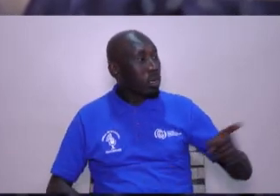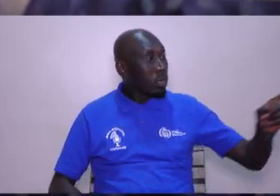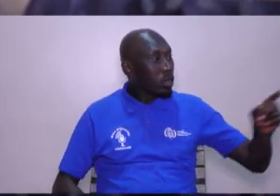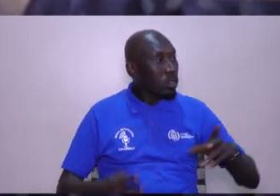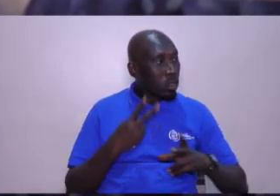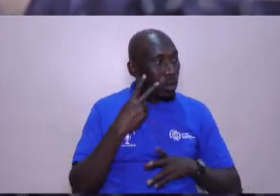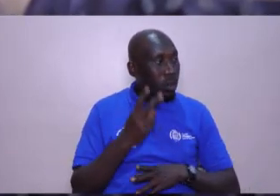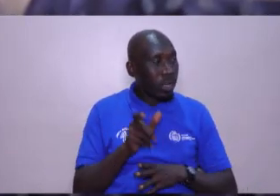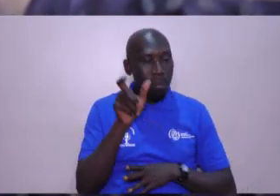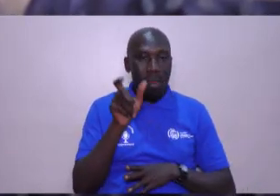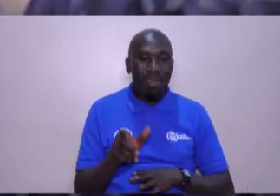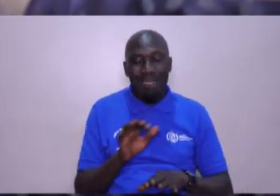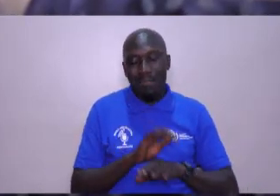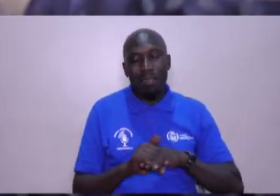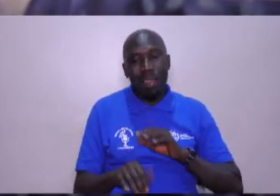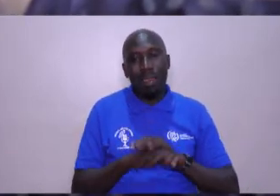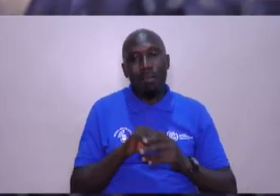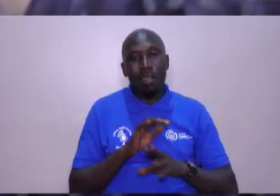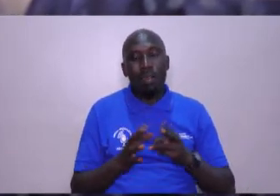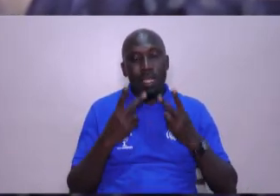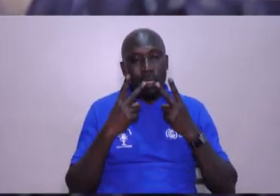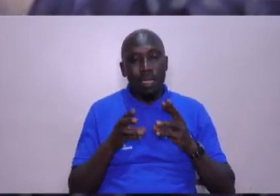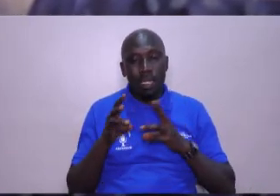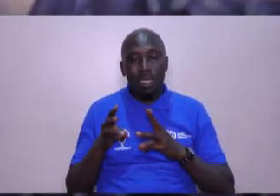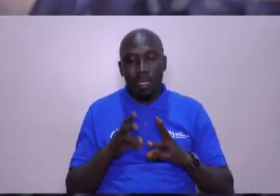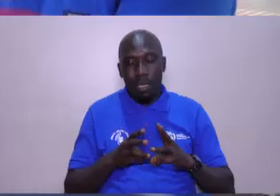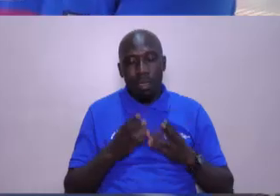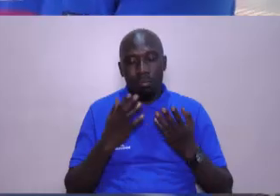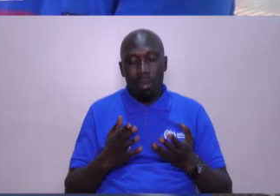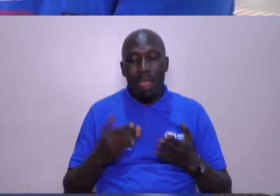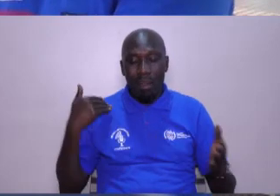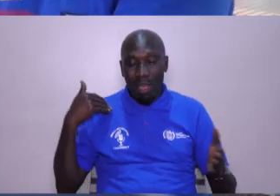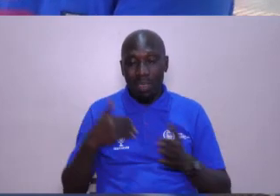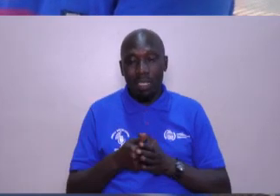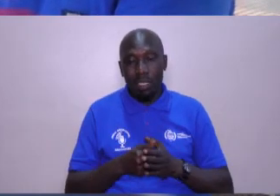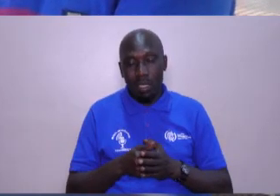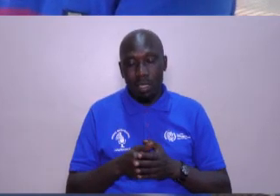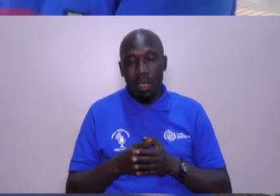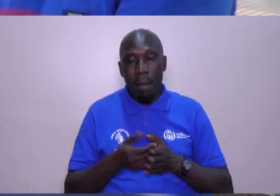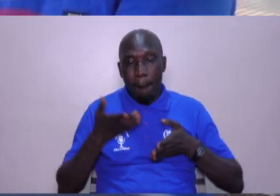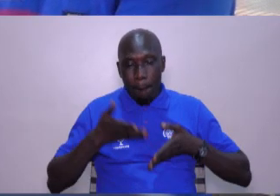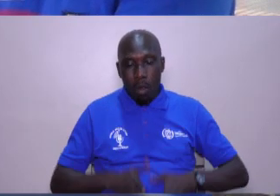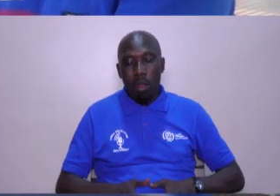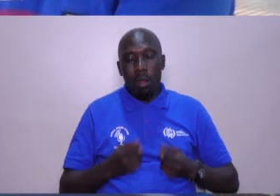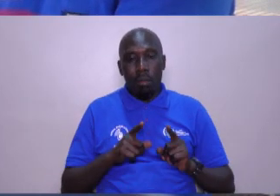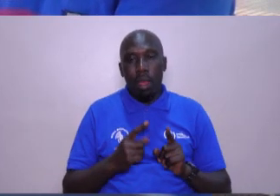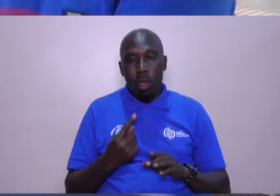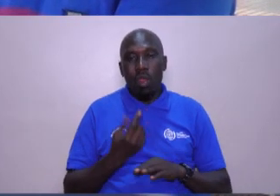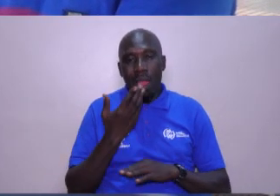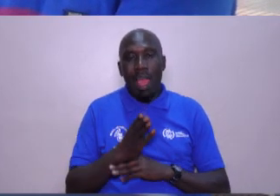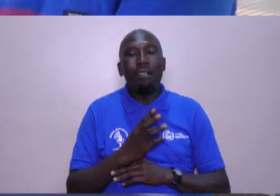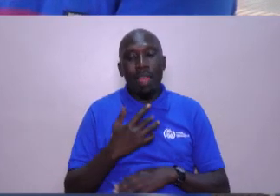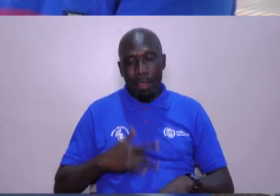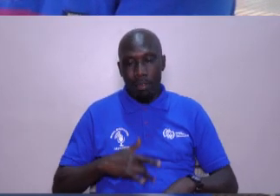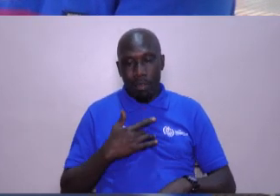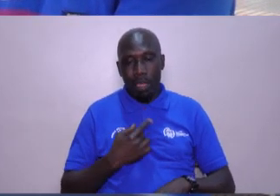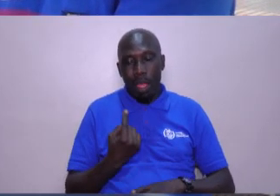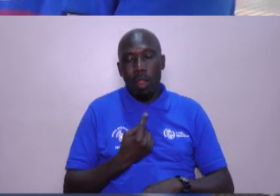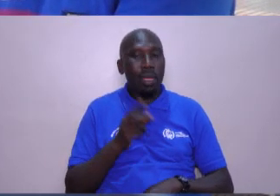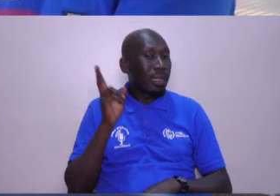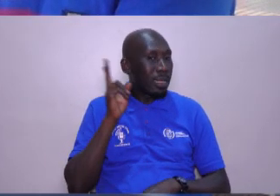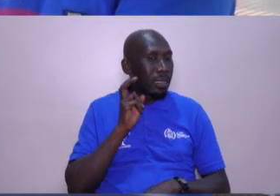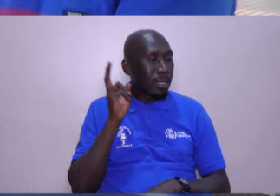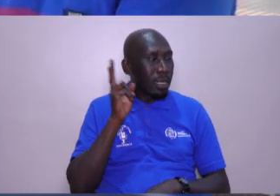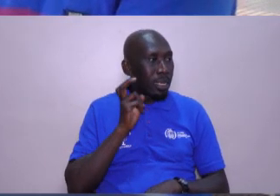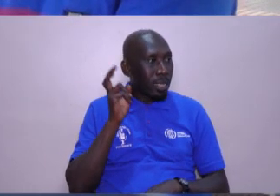never seen it at all. Yeah. But it's just having a feel by just either listening and